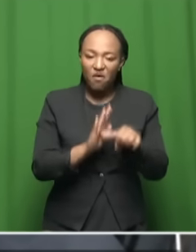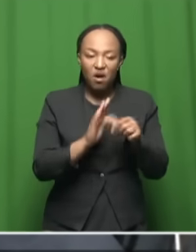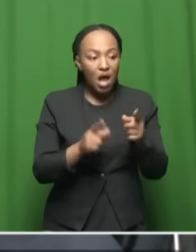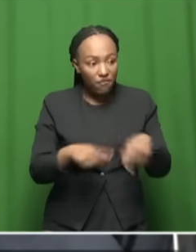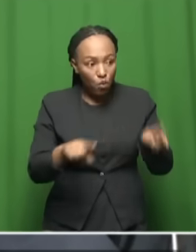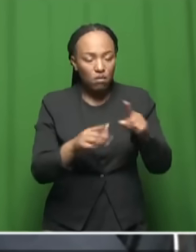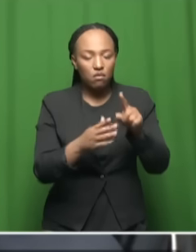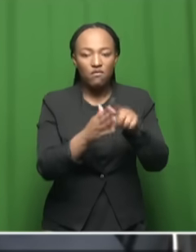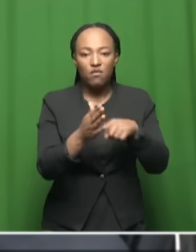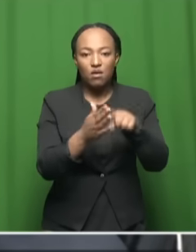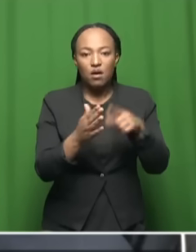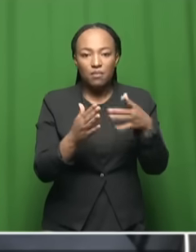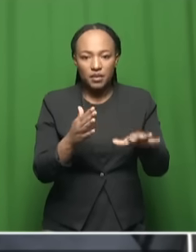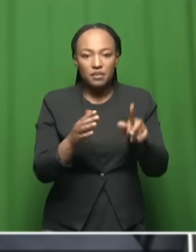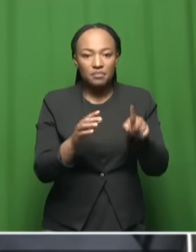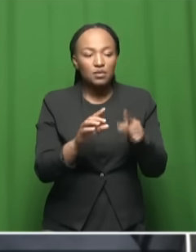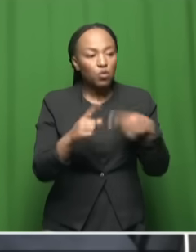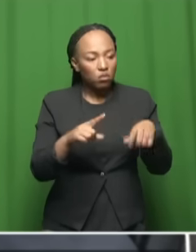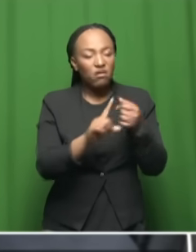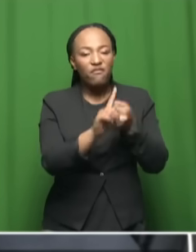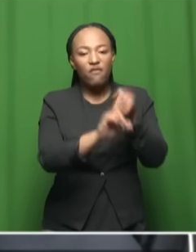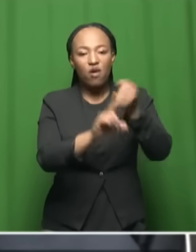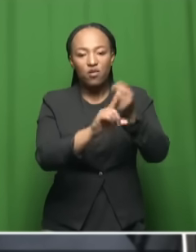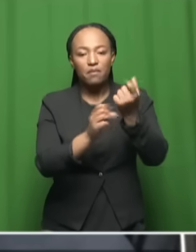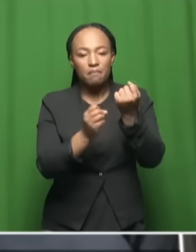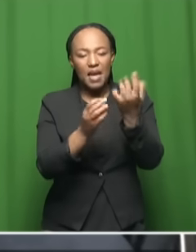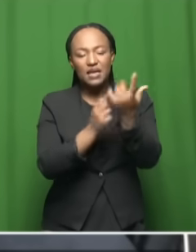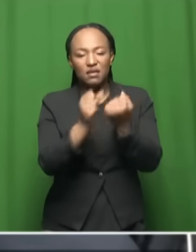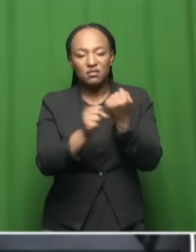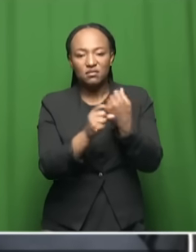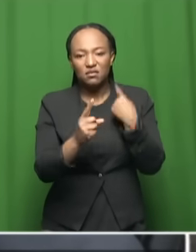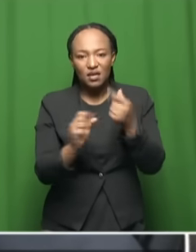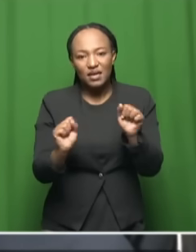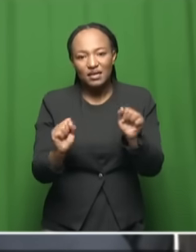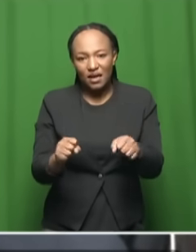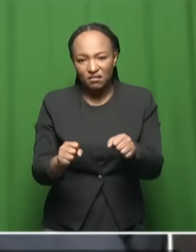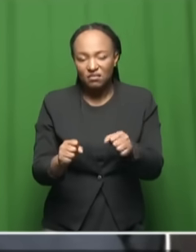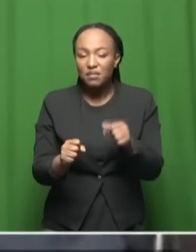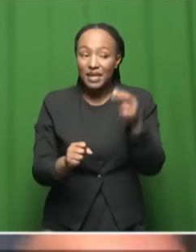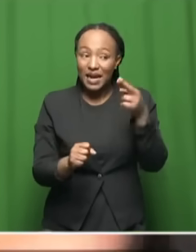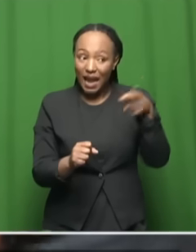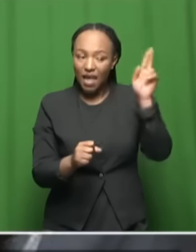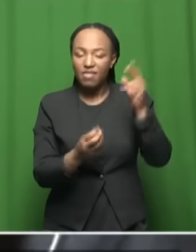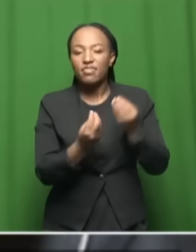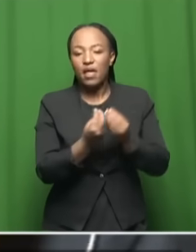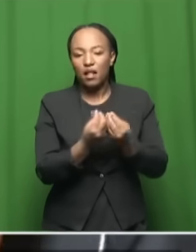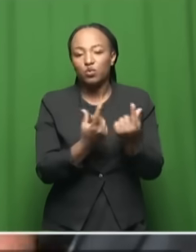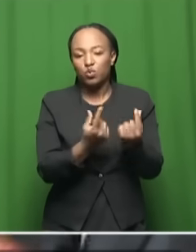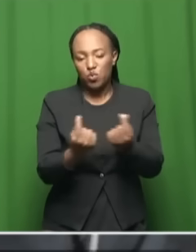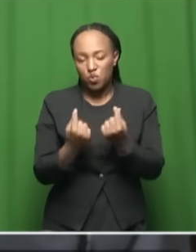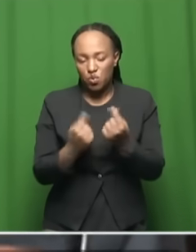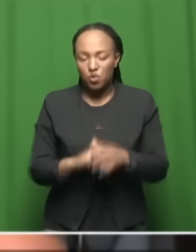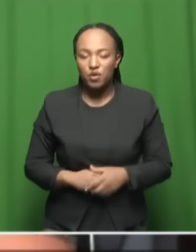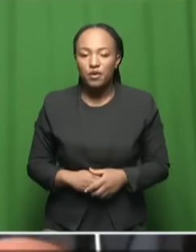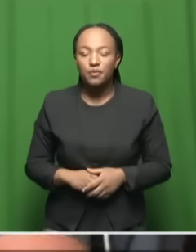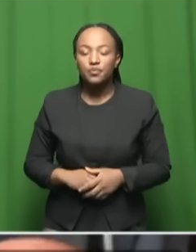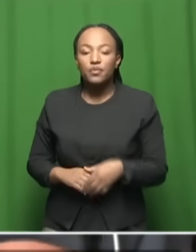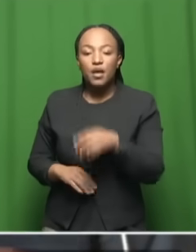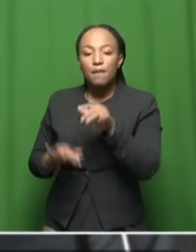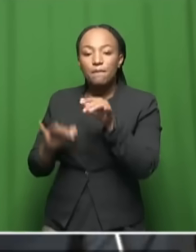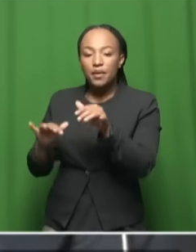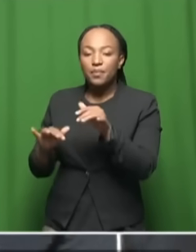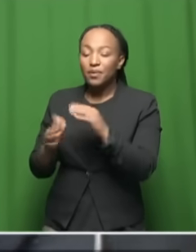cast a vote. It's what was fought for, many years. So yeah, it's just the right thing to do. Yeah. And some people say that this election